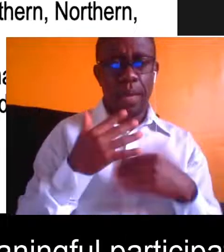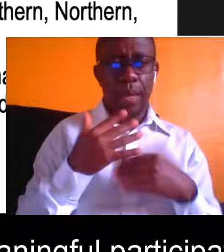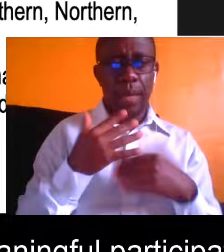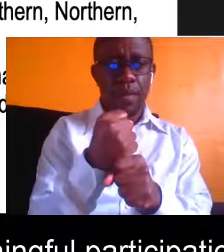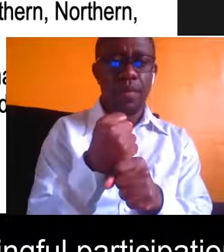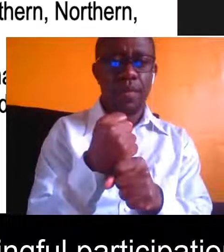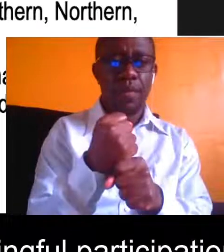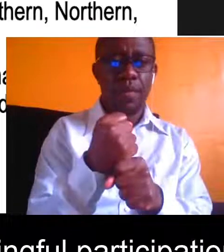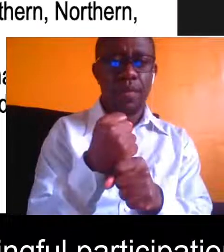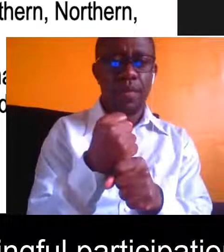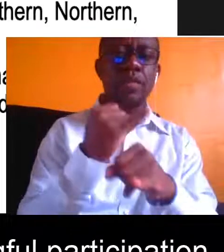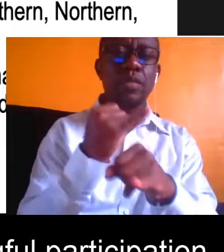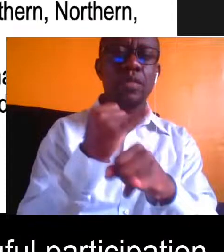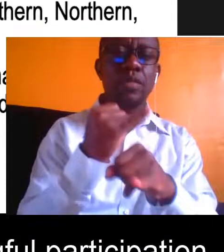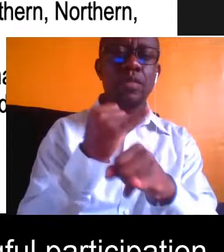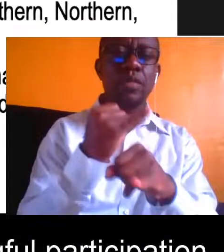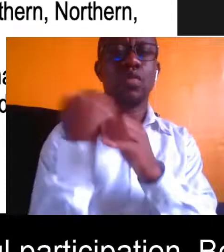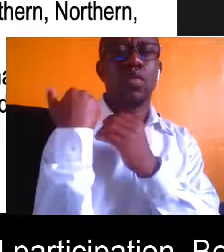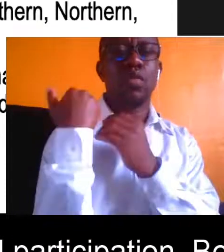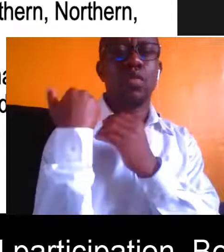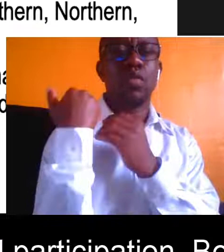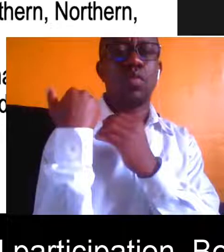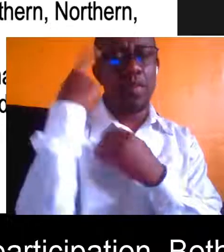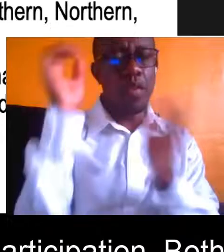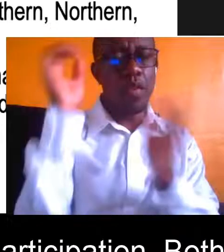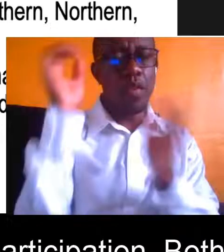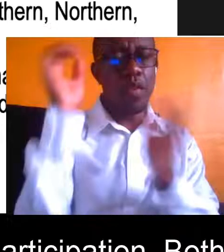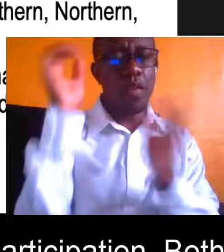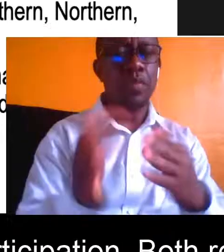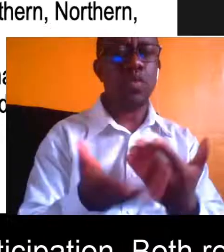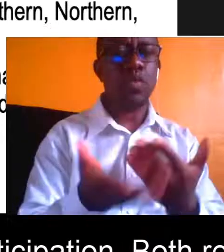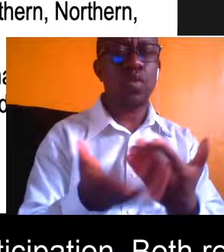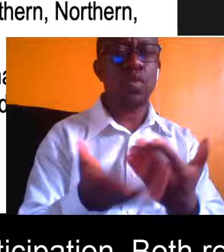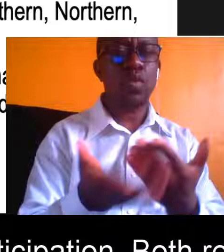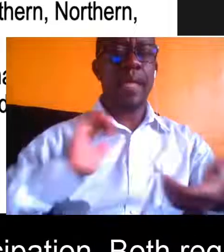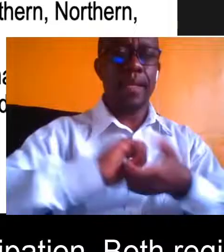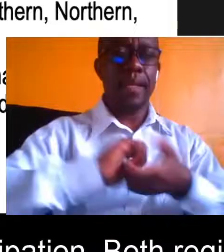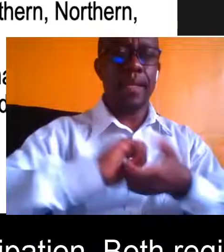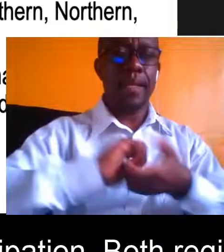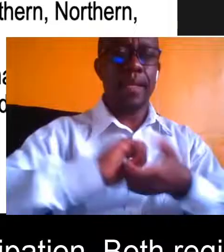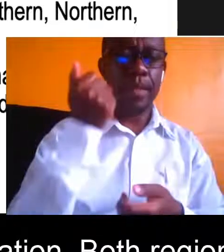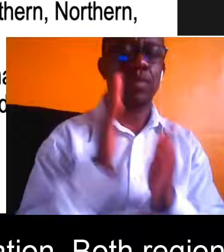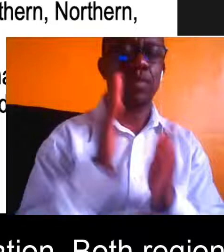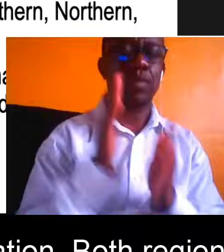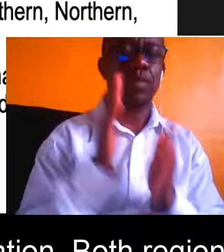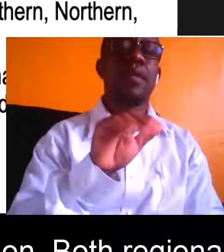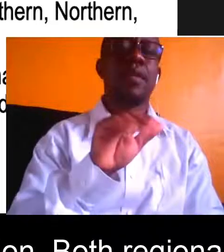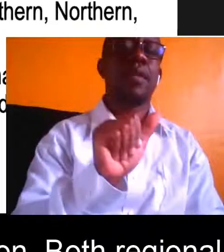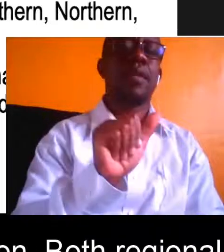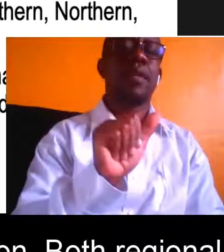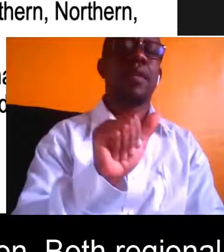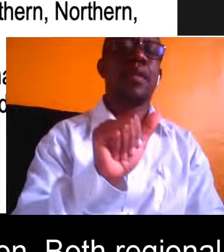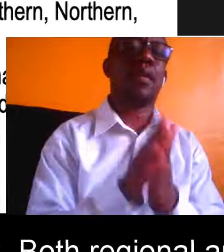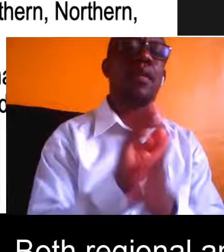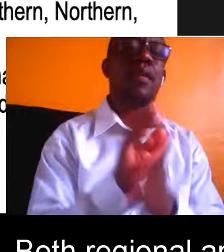forum to engage better with the AU African Union mechanisms.